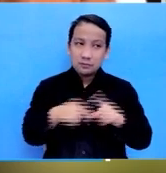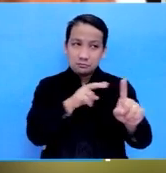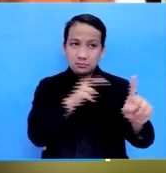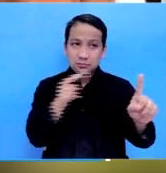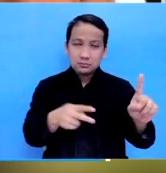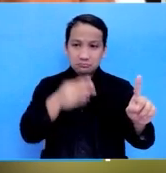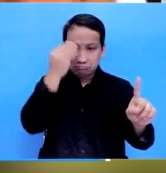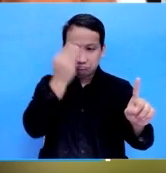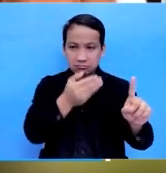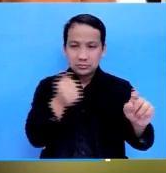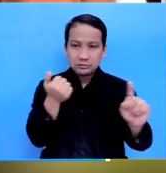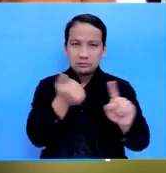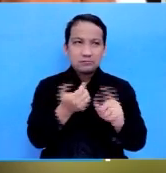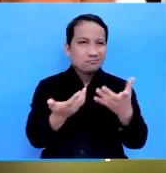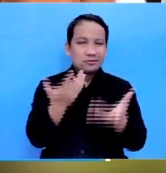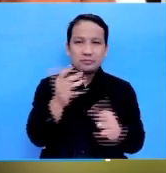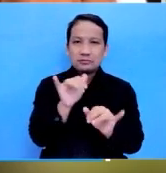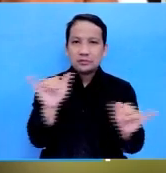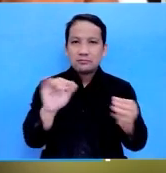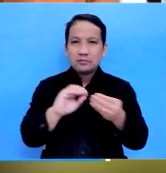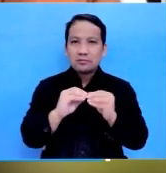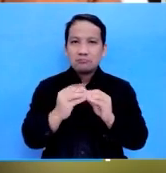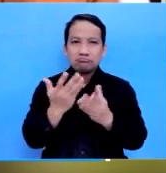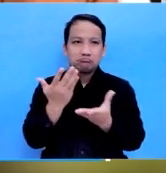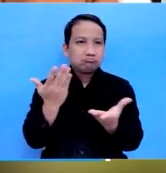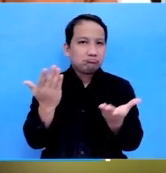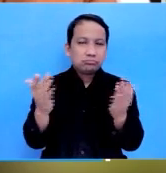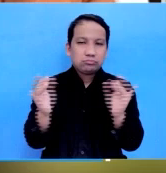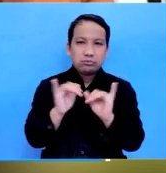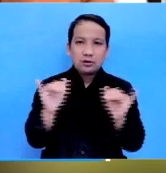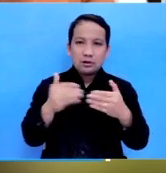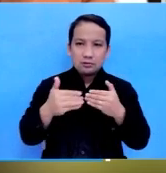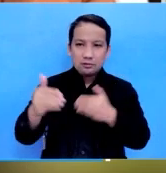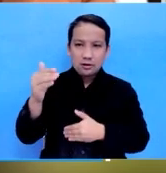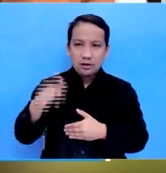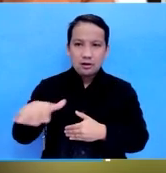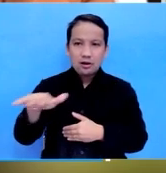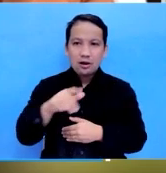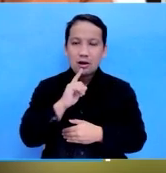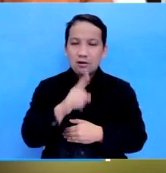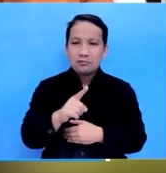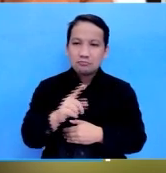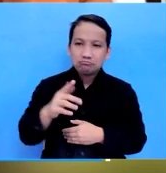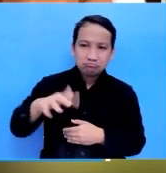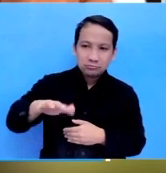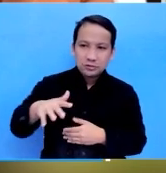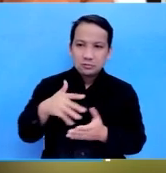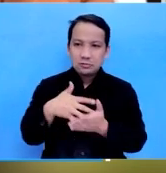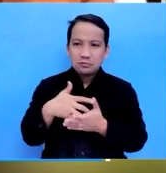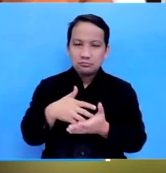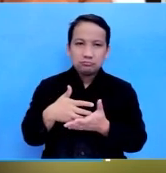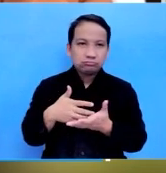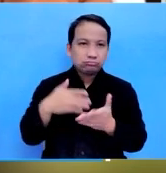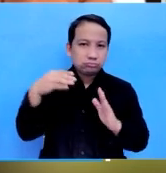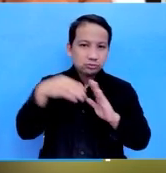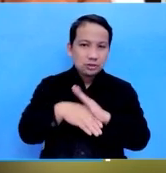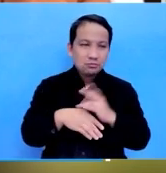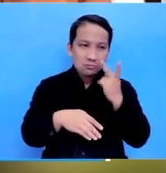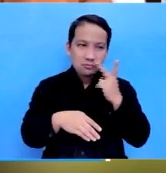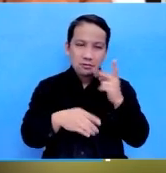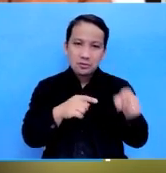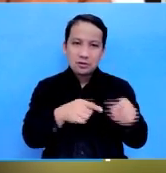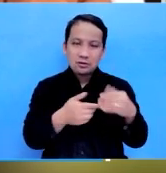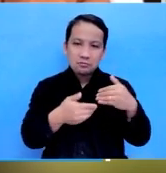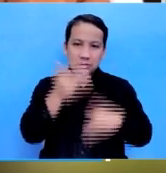we're still projecting about the same number na this is going to be a mild or a weak surge. Now, we might reach a